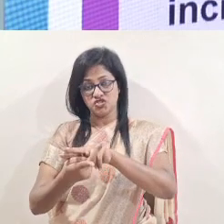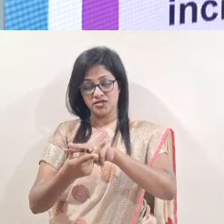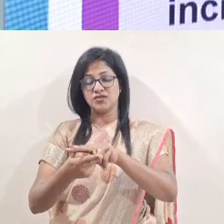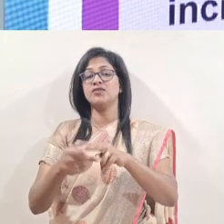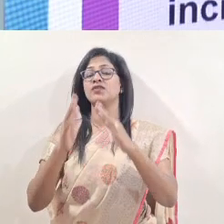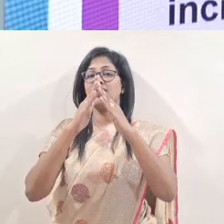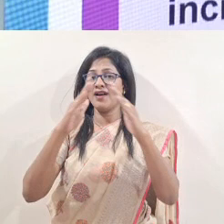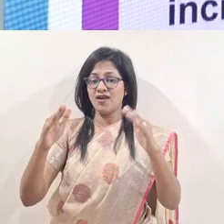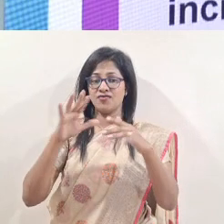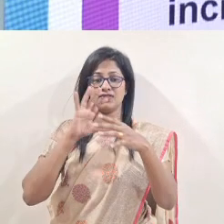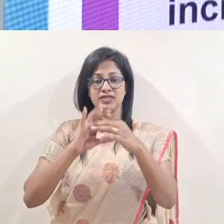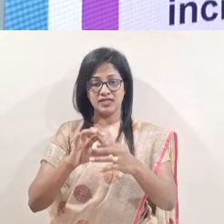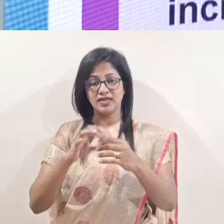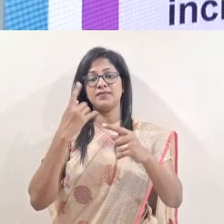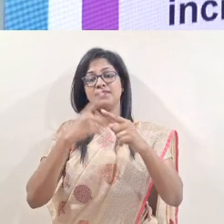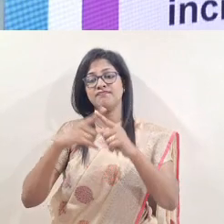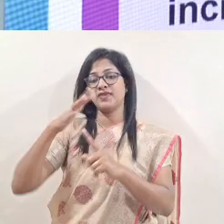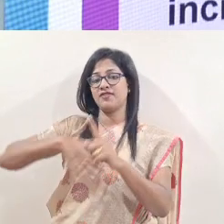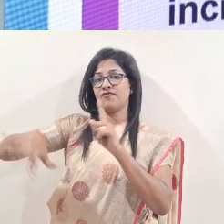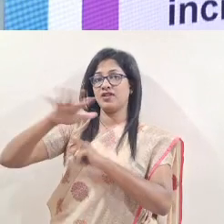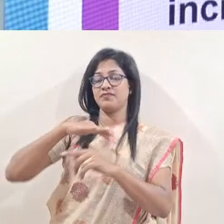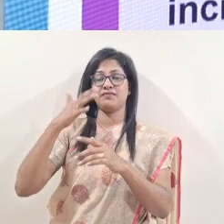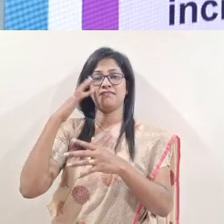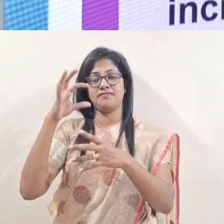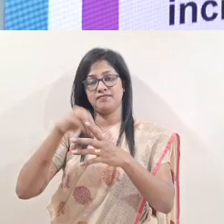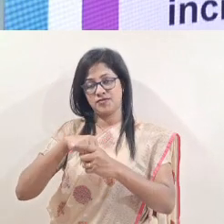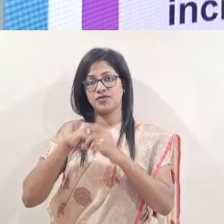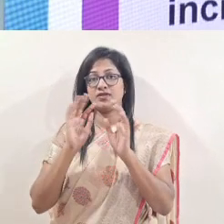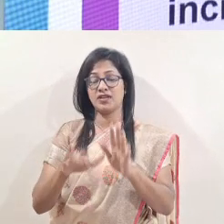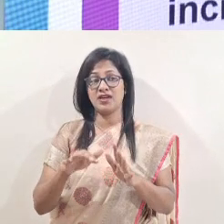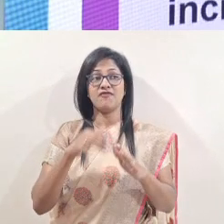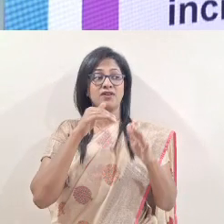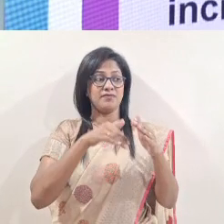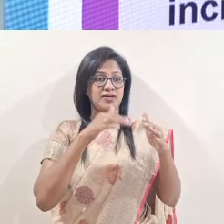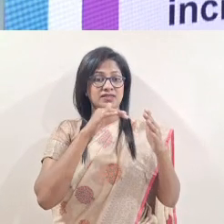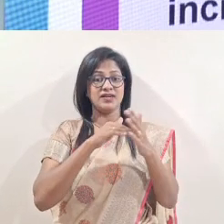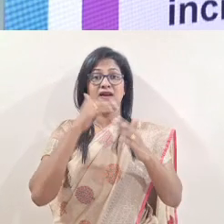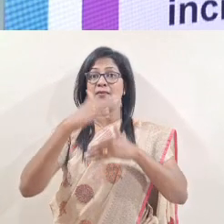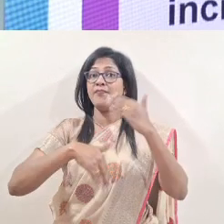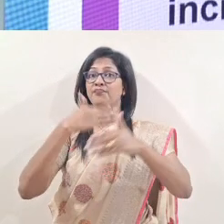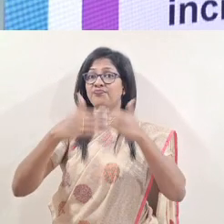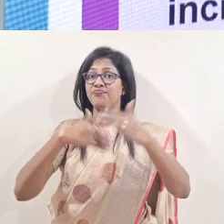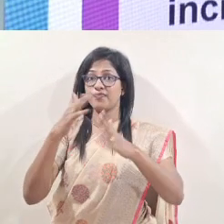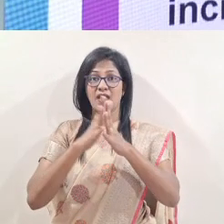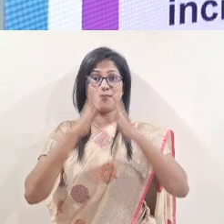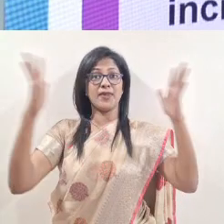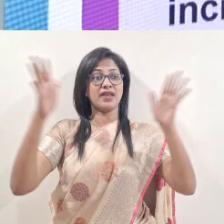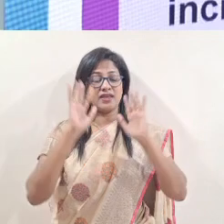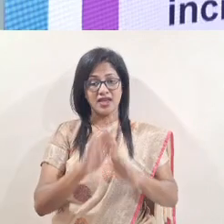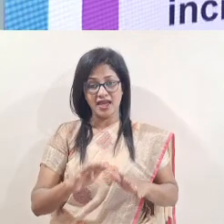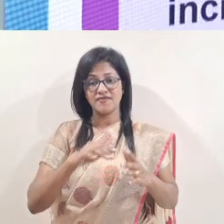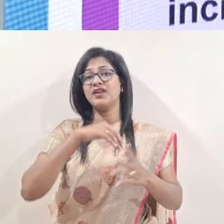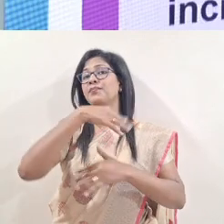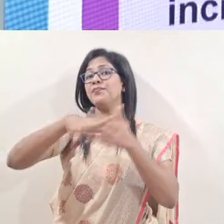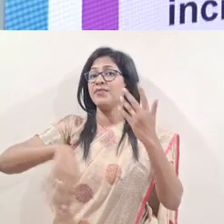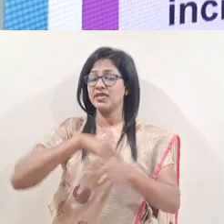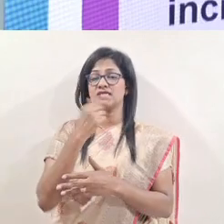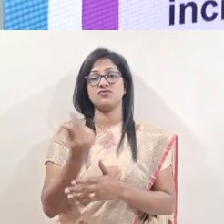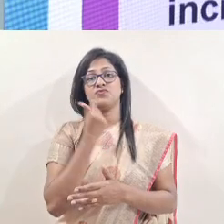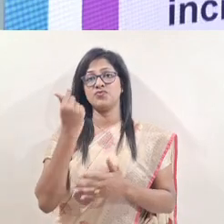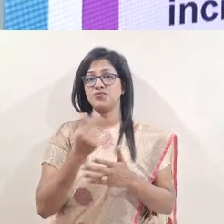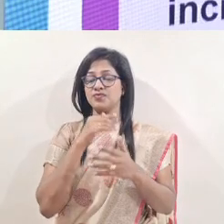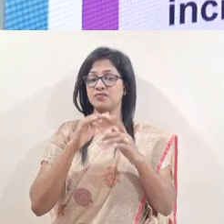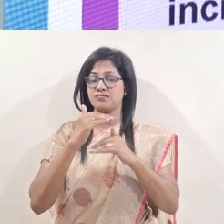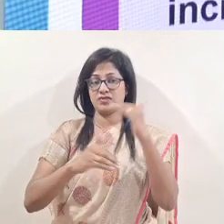being tapped. But with such a high density development already existing in India, which is already a mixed use development, these two being the core components